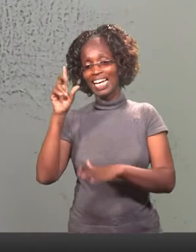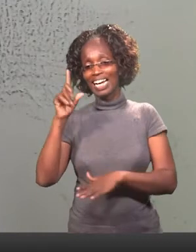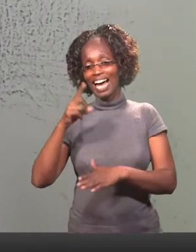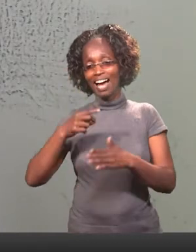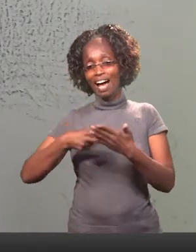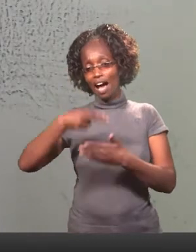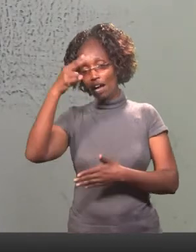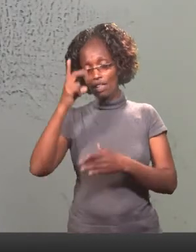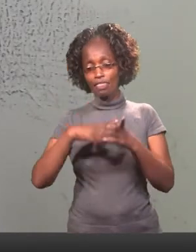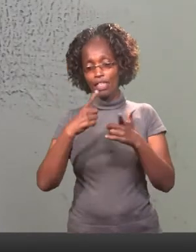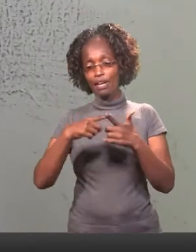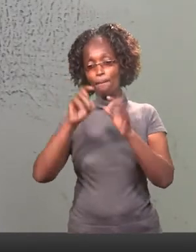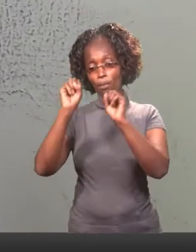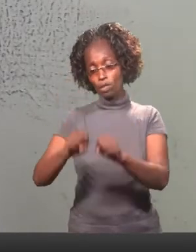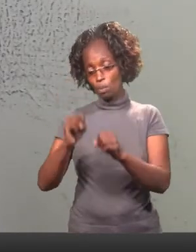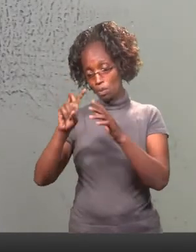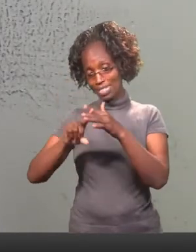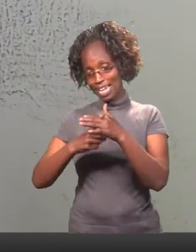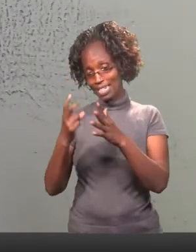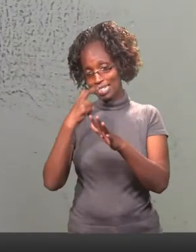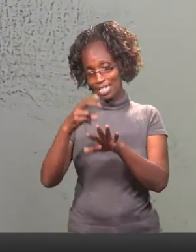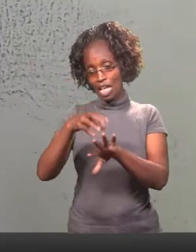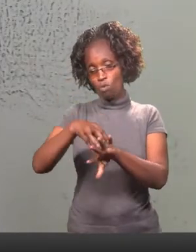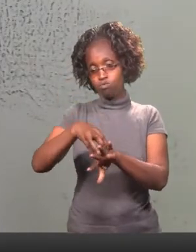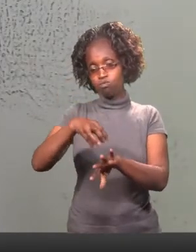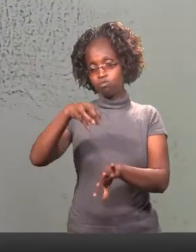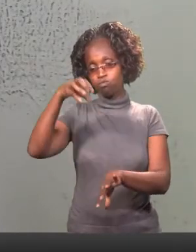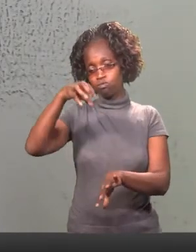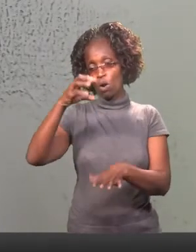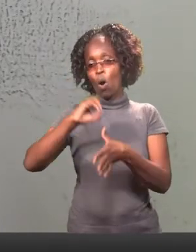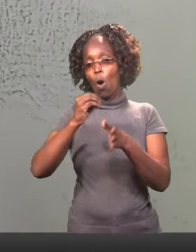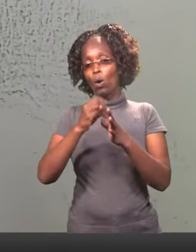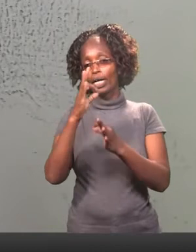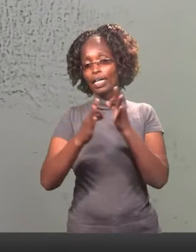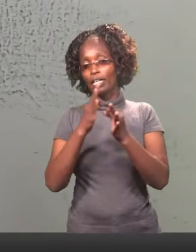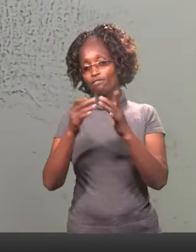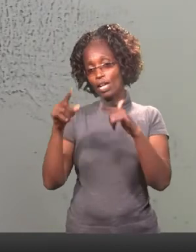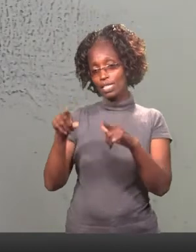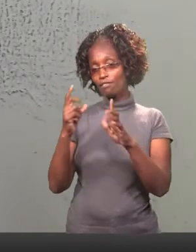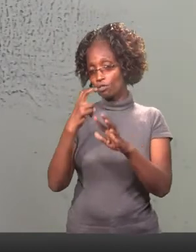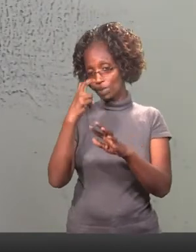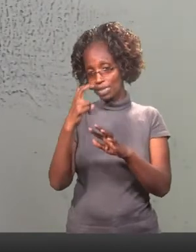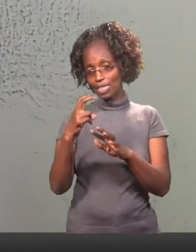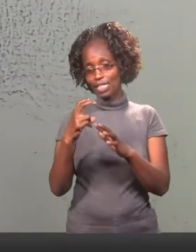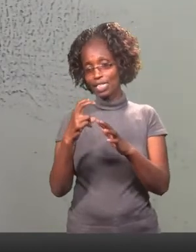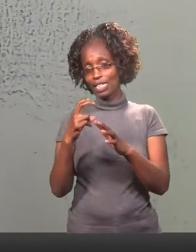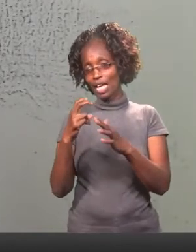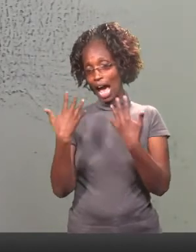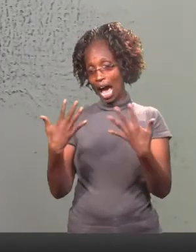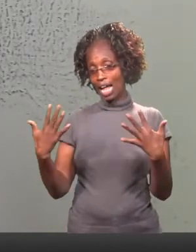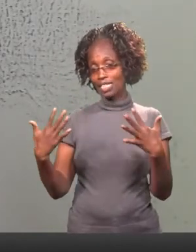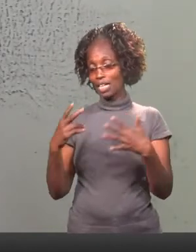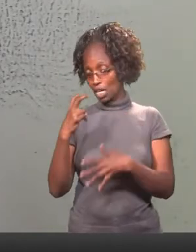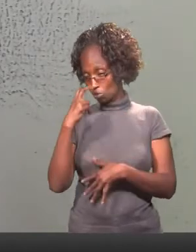feet. Then you can also notice, if you look at your hands, they become white. You can see your hands are more white, and even